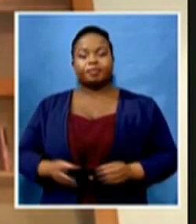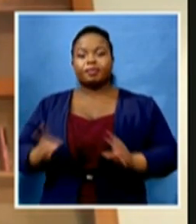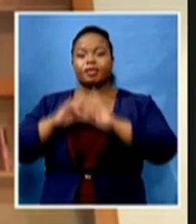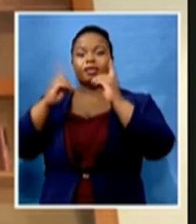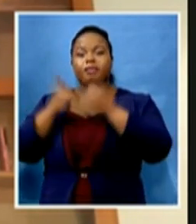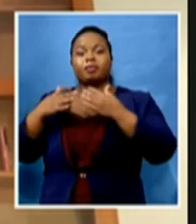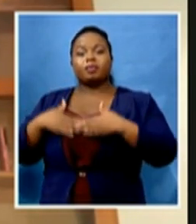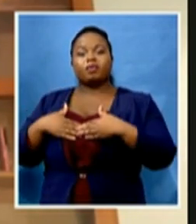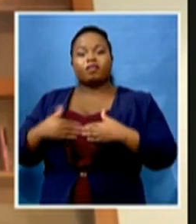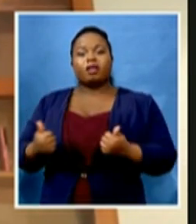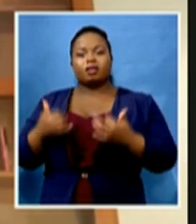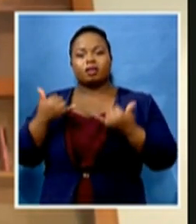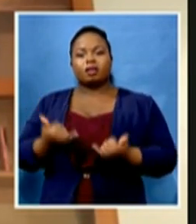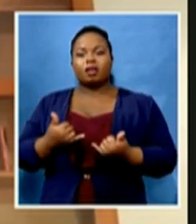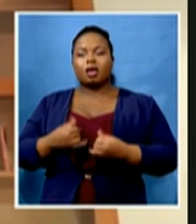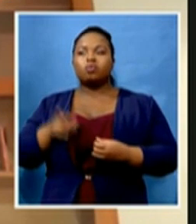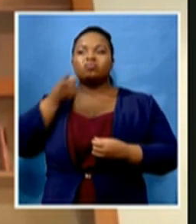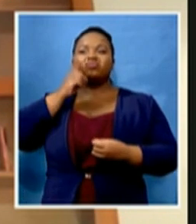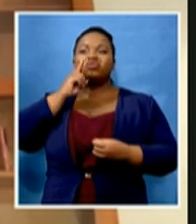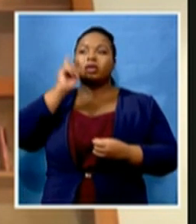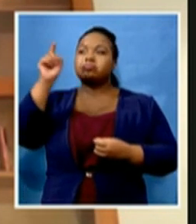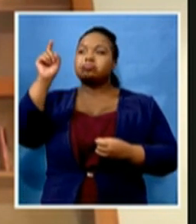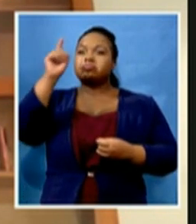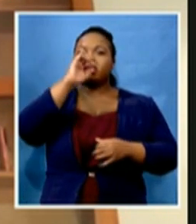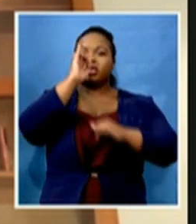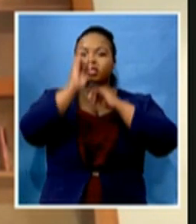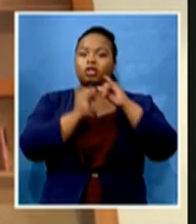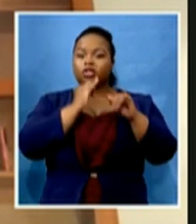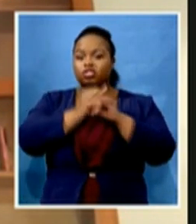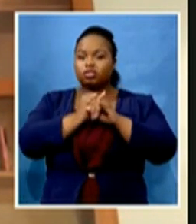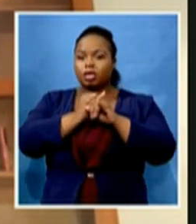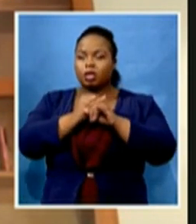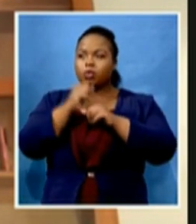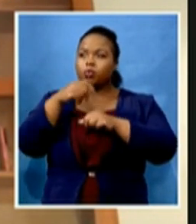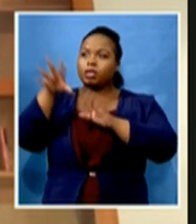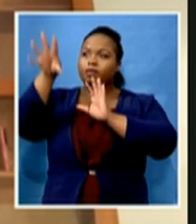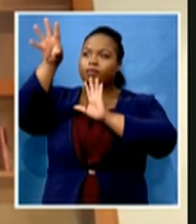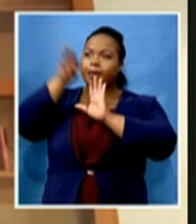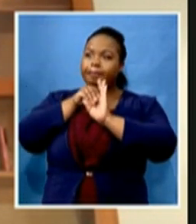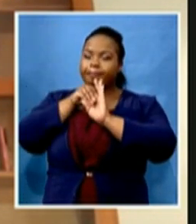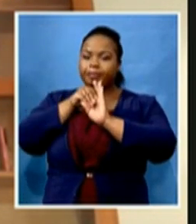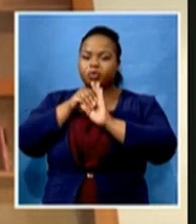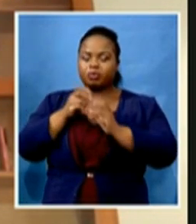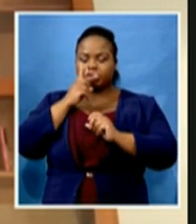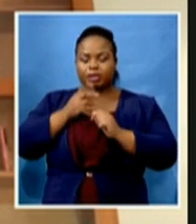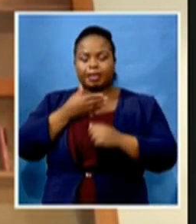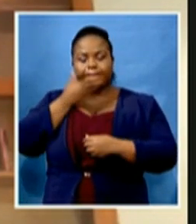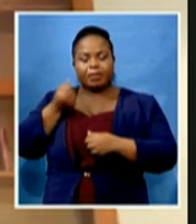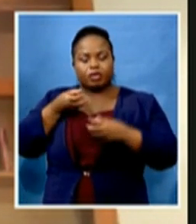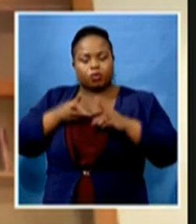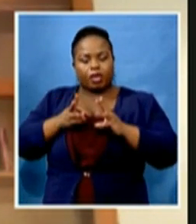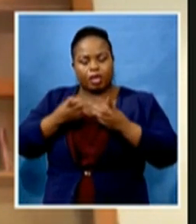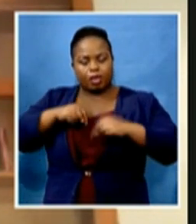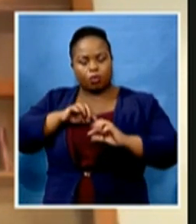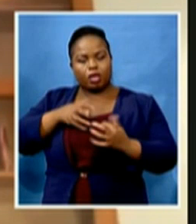to respond to the outbreak. We have also been sharing with